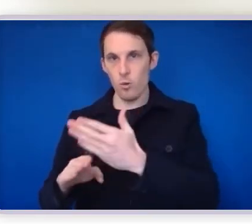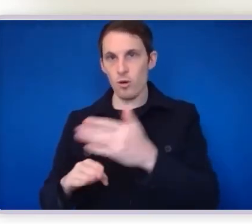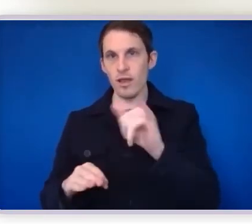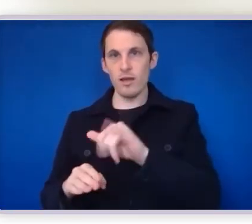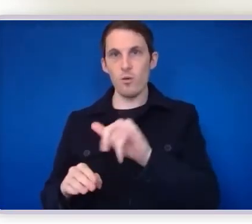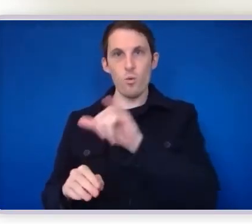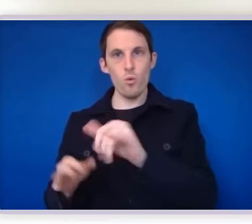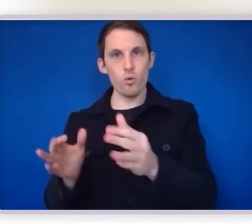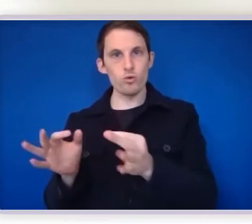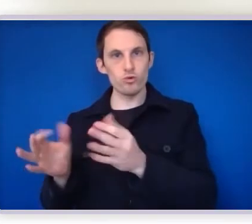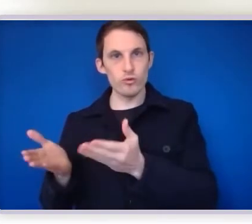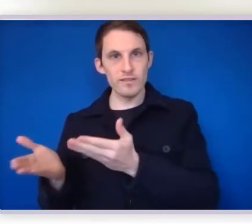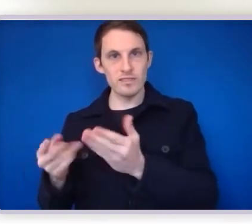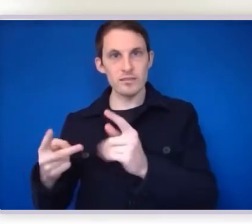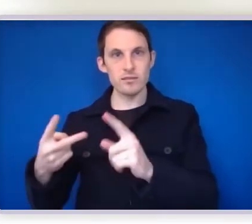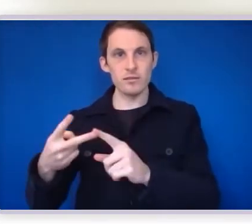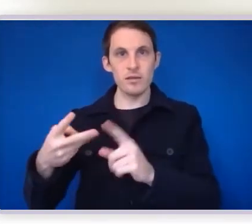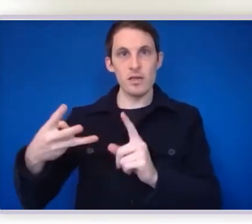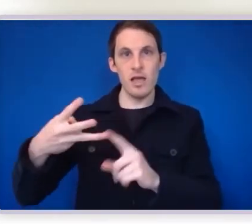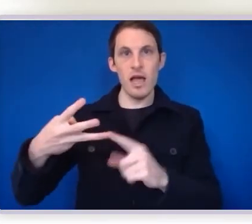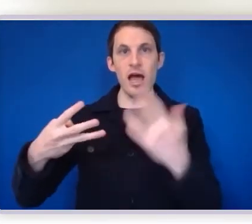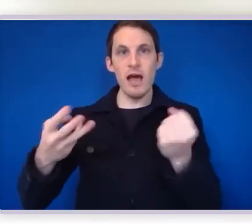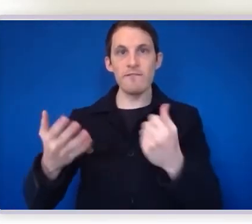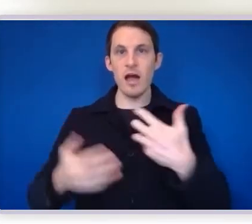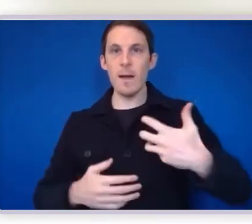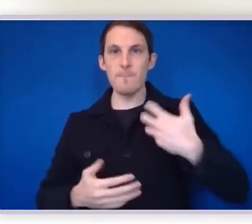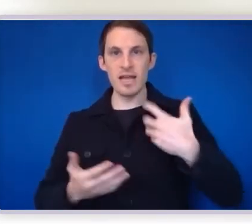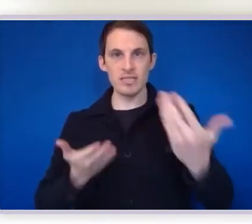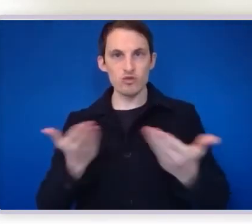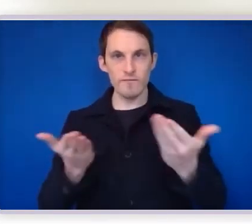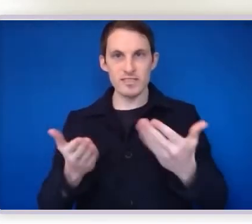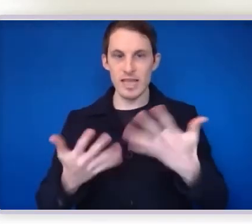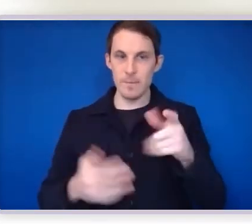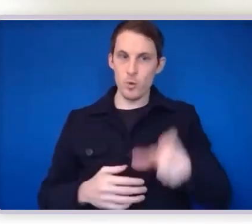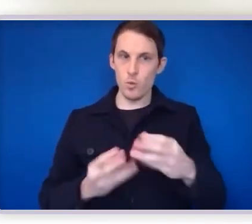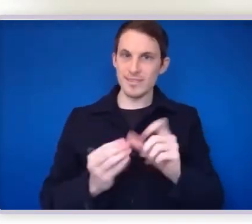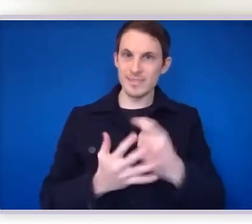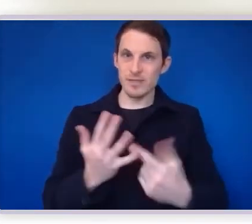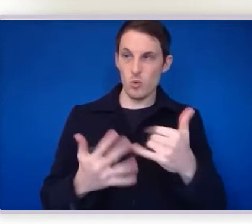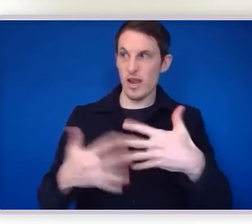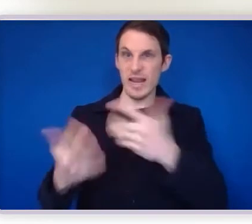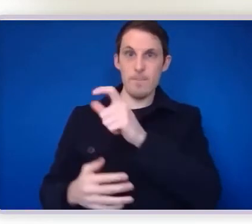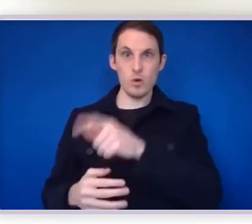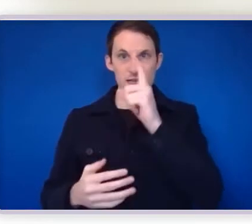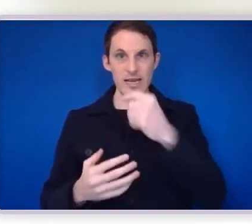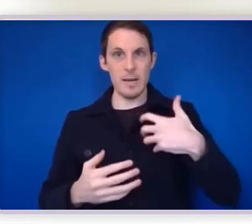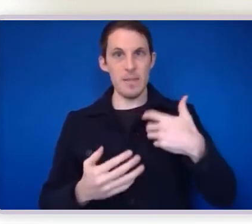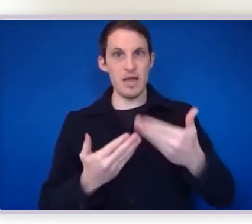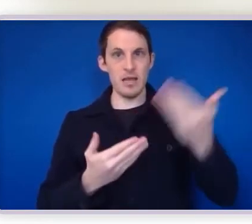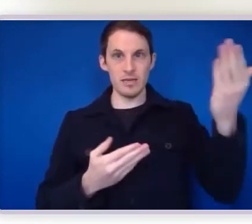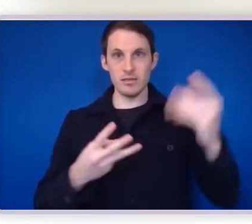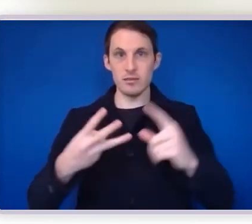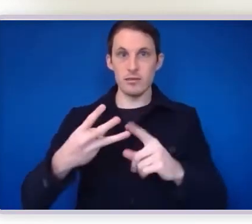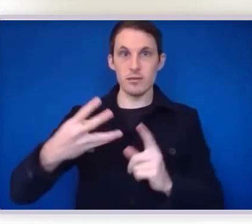There's a complaint service where people with disabilities and anyone can complain. And there's the register of banned